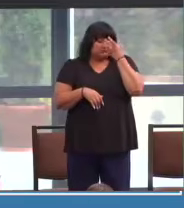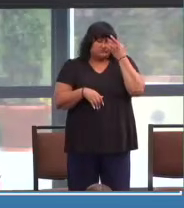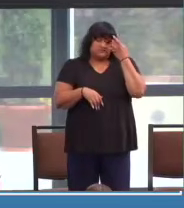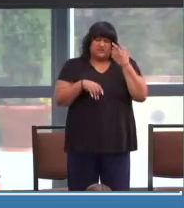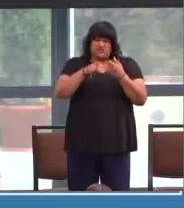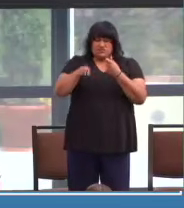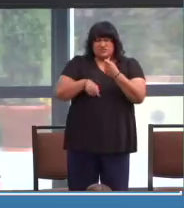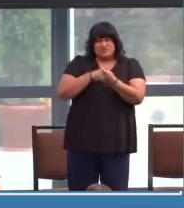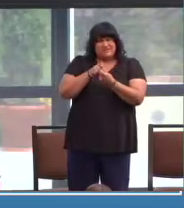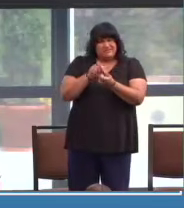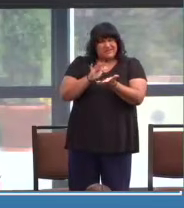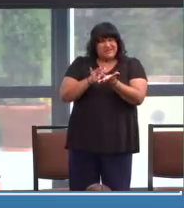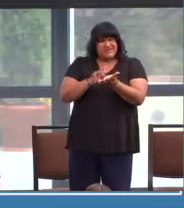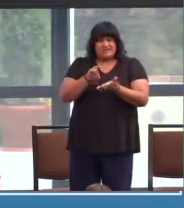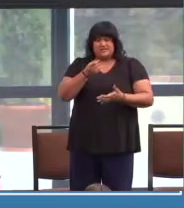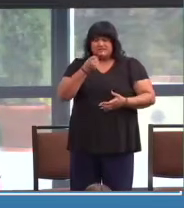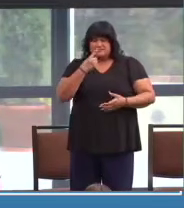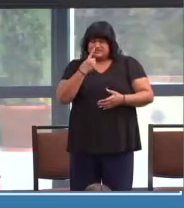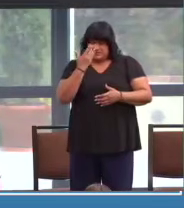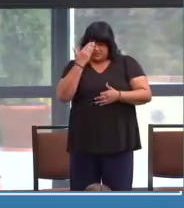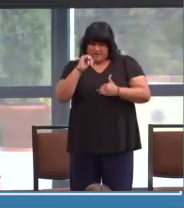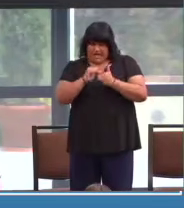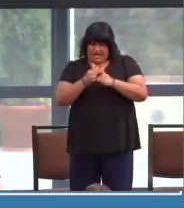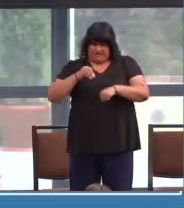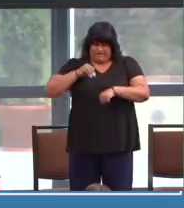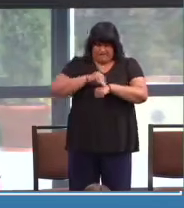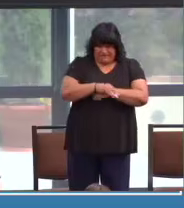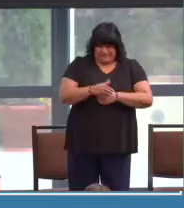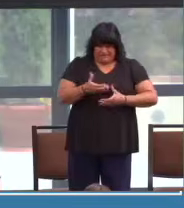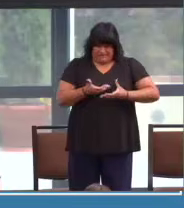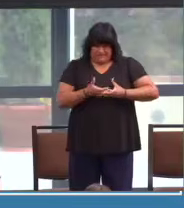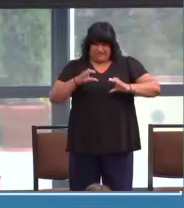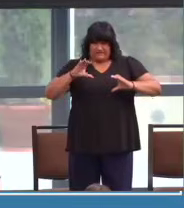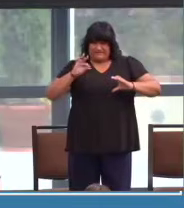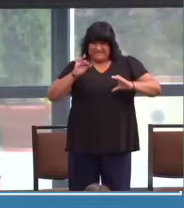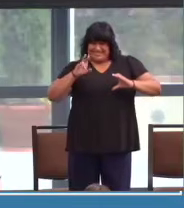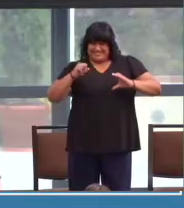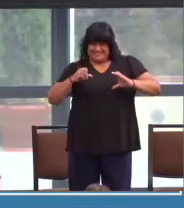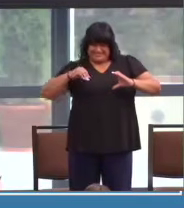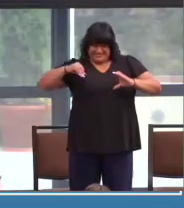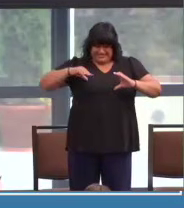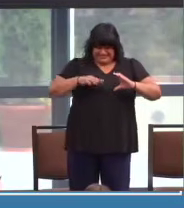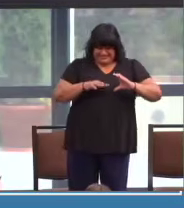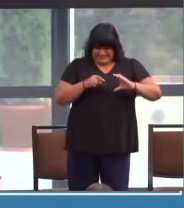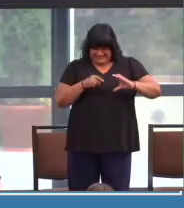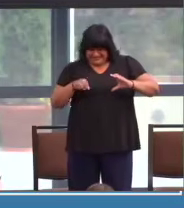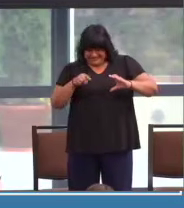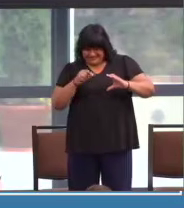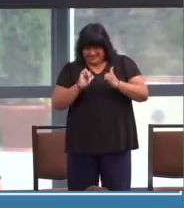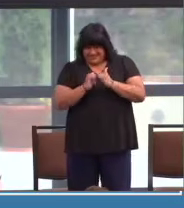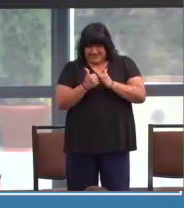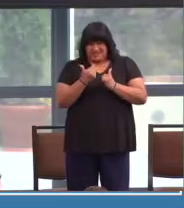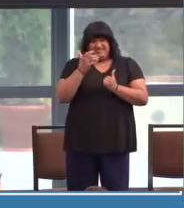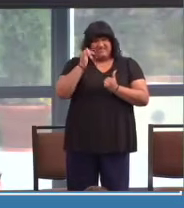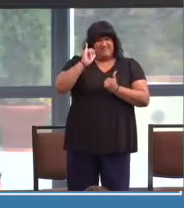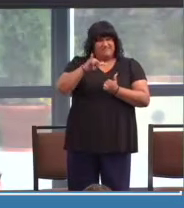the fetus. Obviously we don't purposely study it because it's risky. But we have some case reports